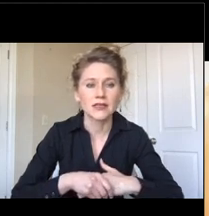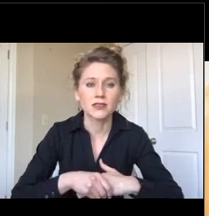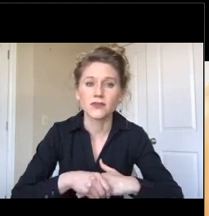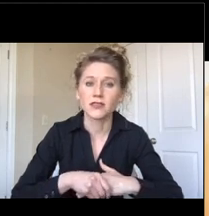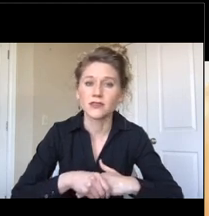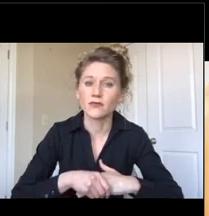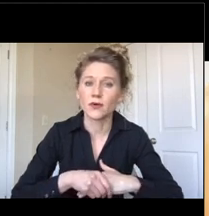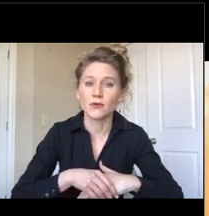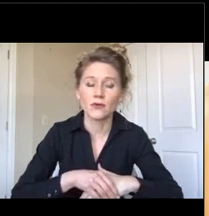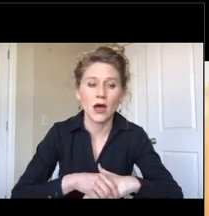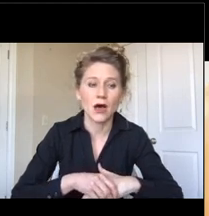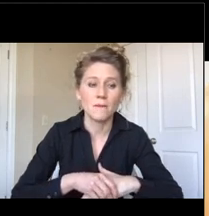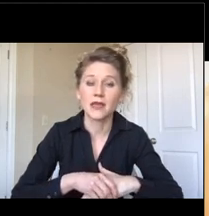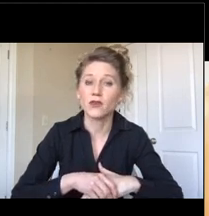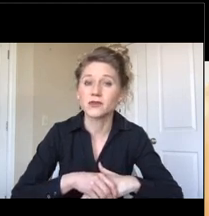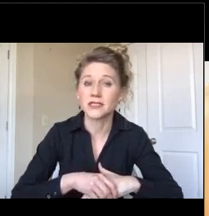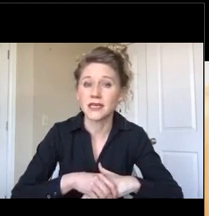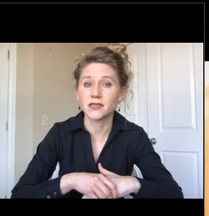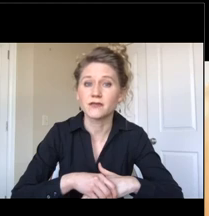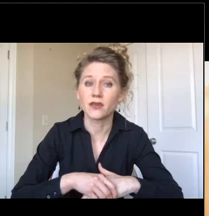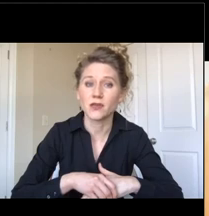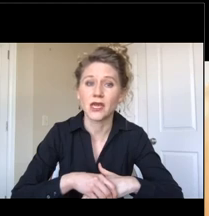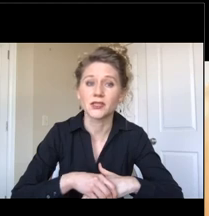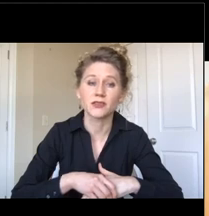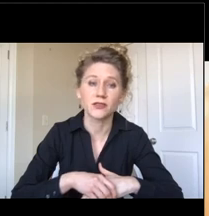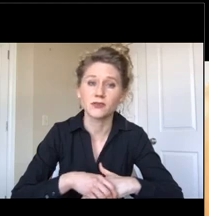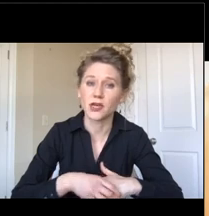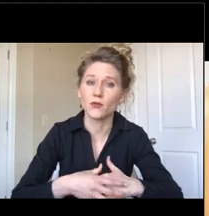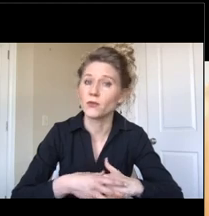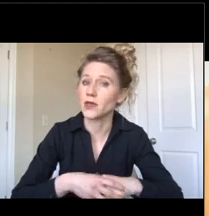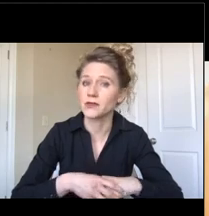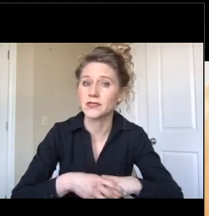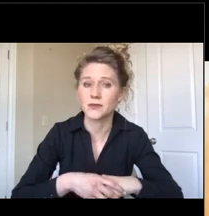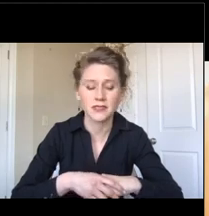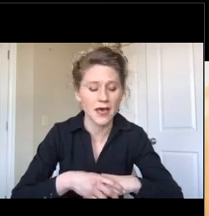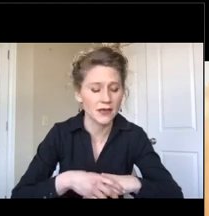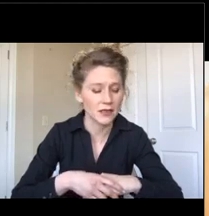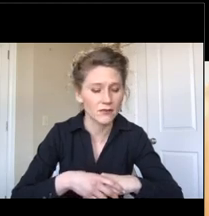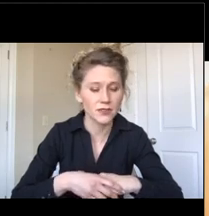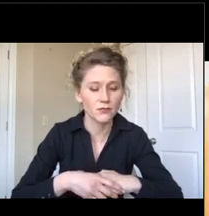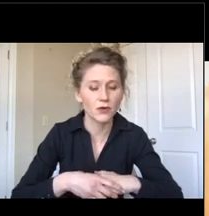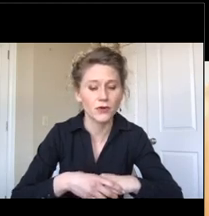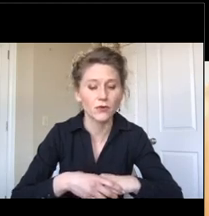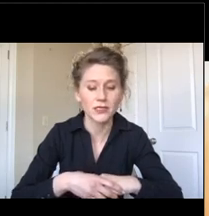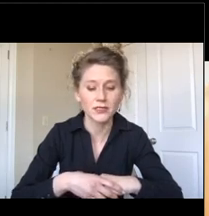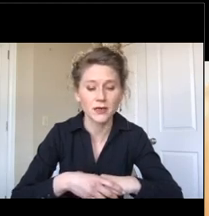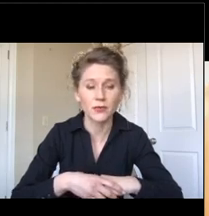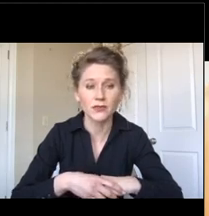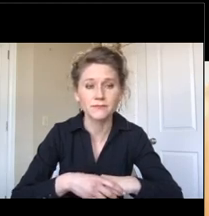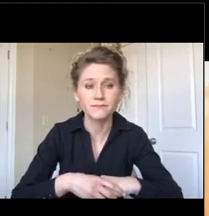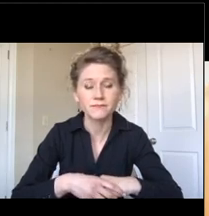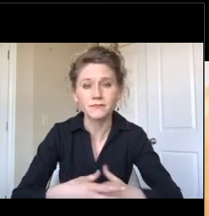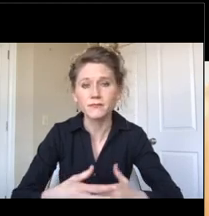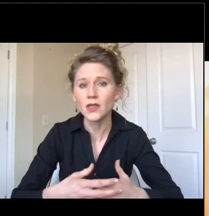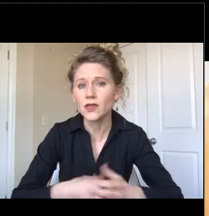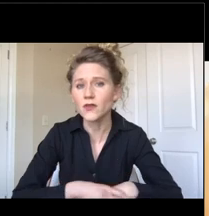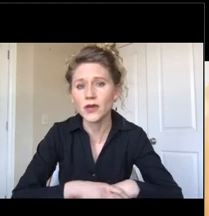things that surfaced for many of you is this idea of communication. So Jerry will be able to speak to that and give you some real world